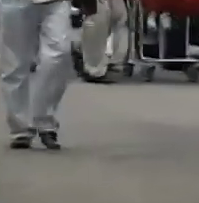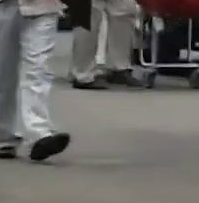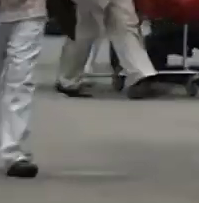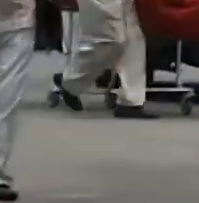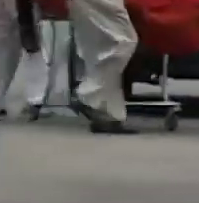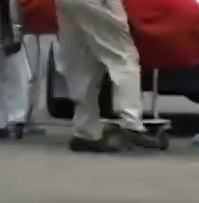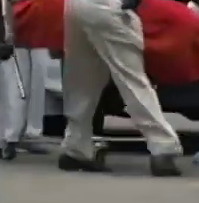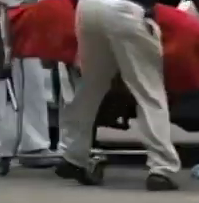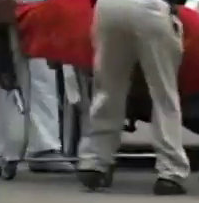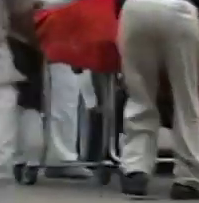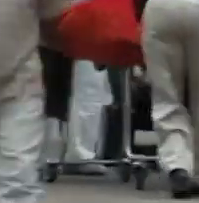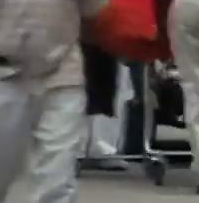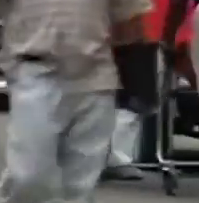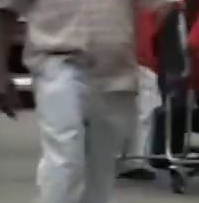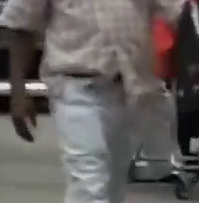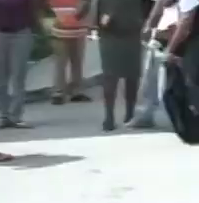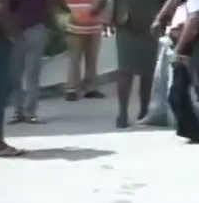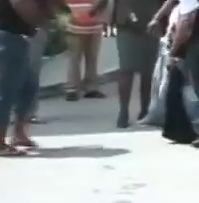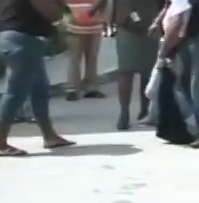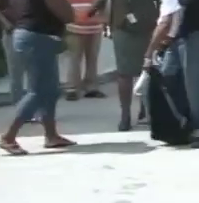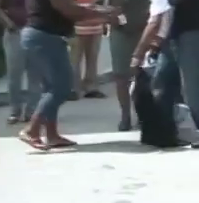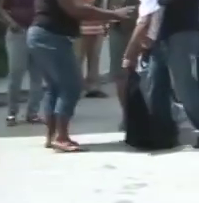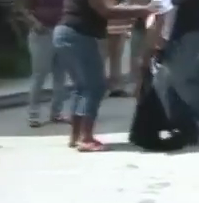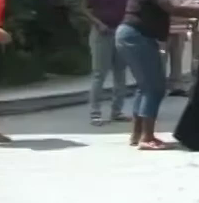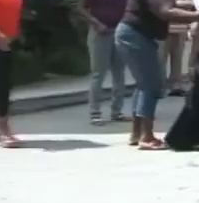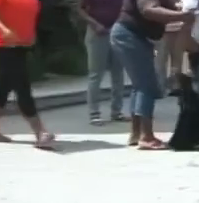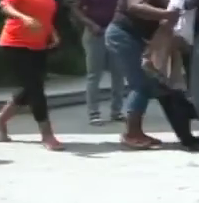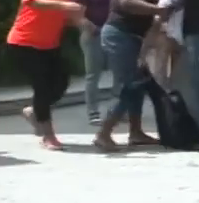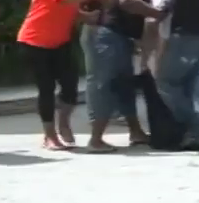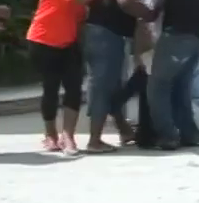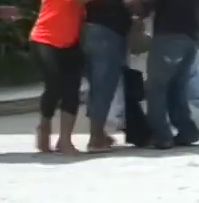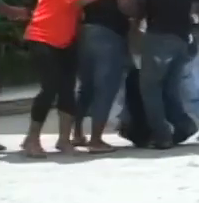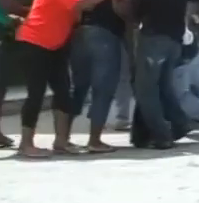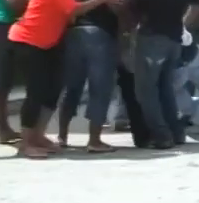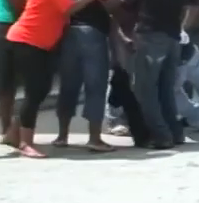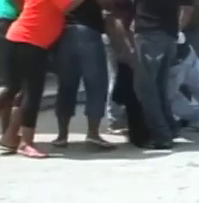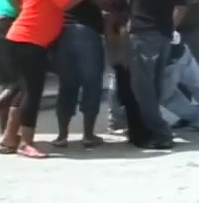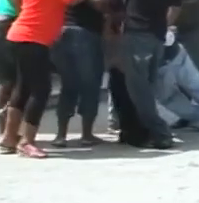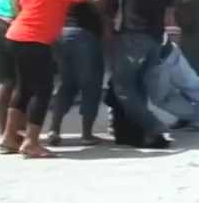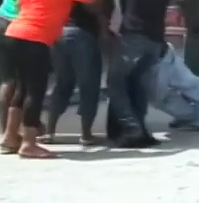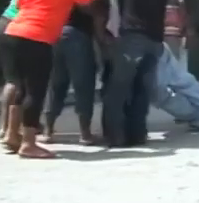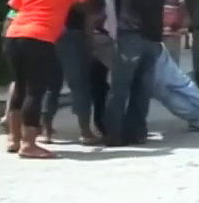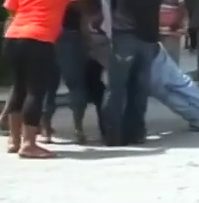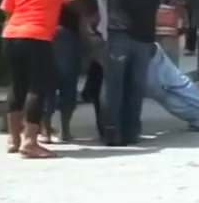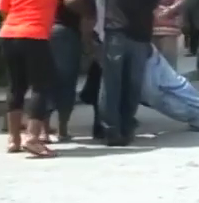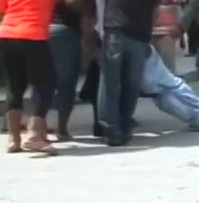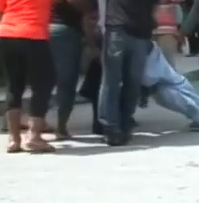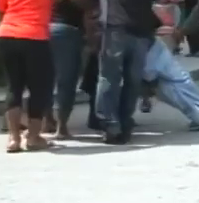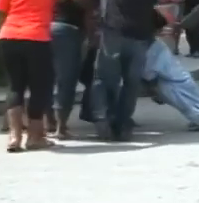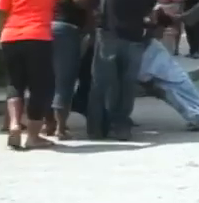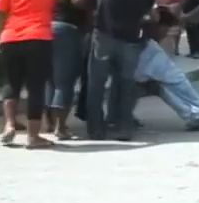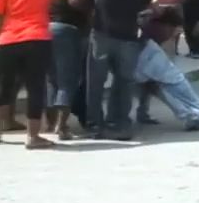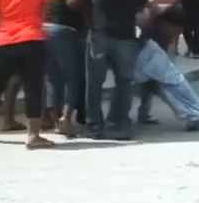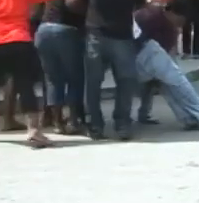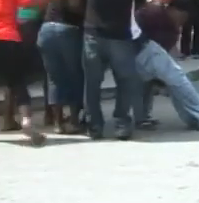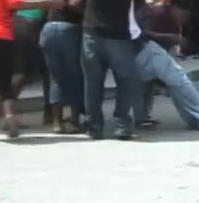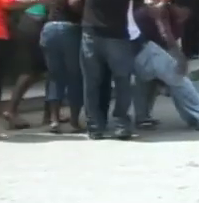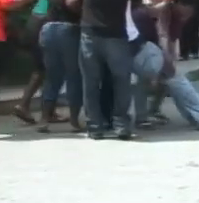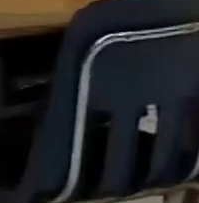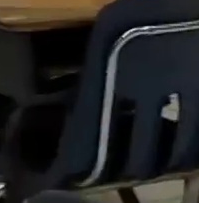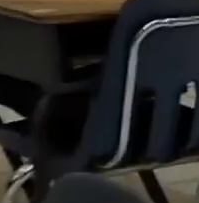Marco Archer. Our cameras are there. We're also at the morgue tonight as the grieving family begin the process of identifying their loved